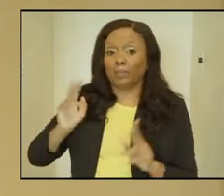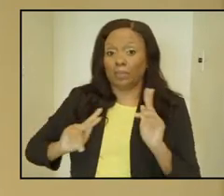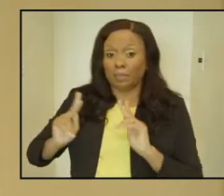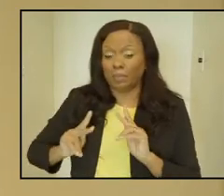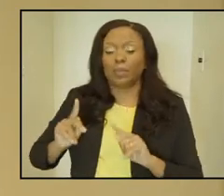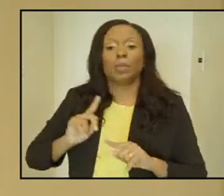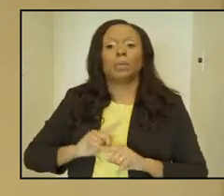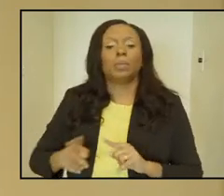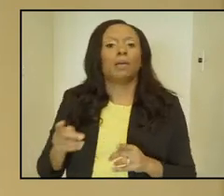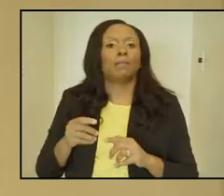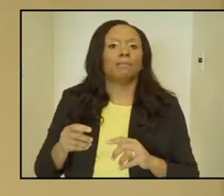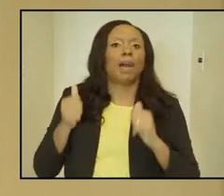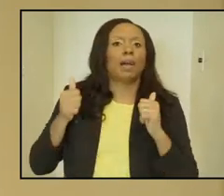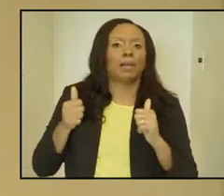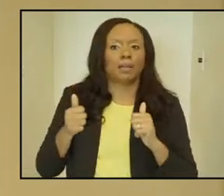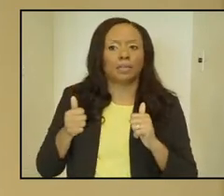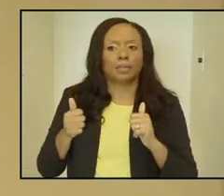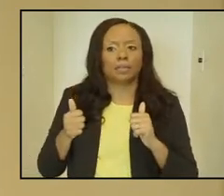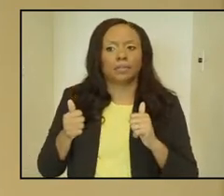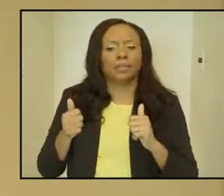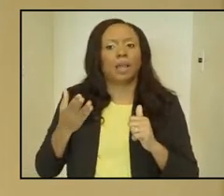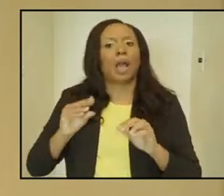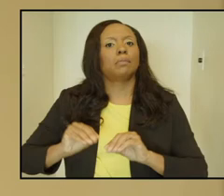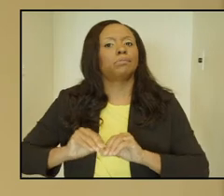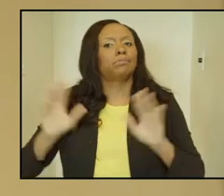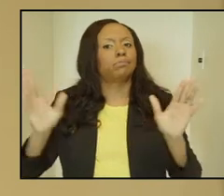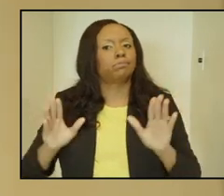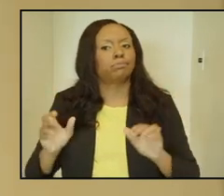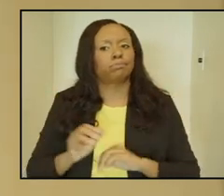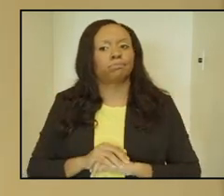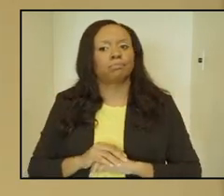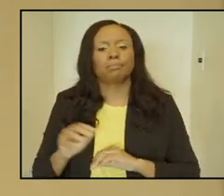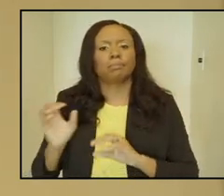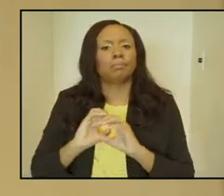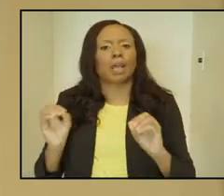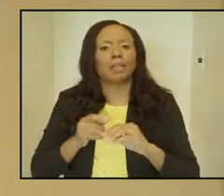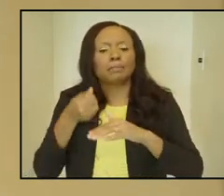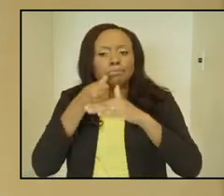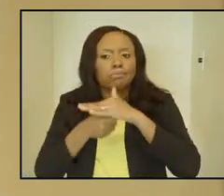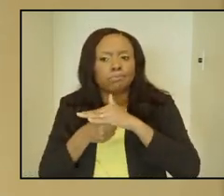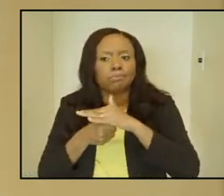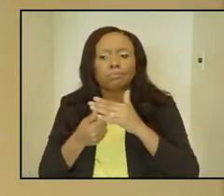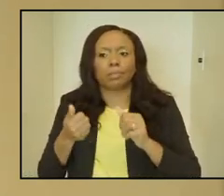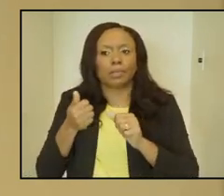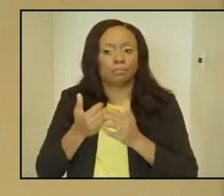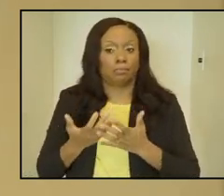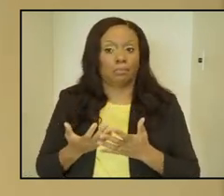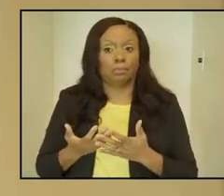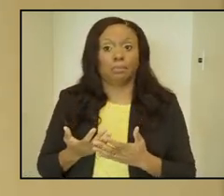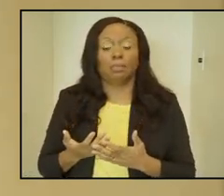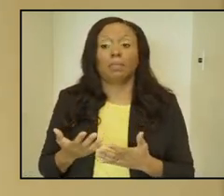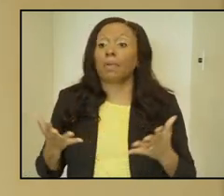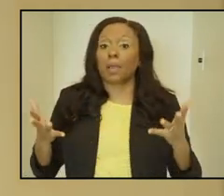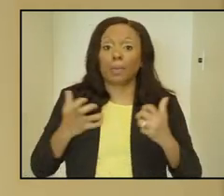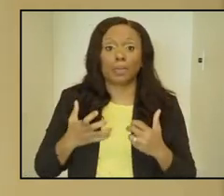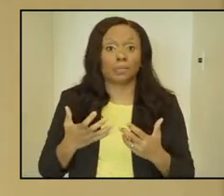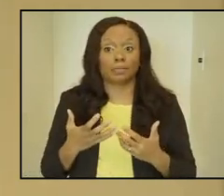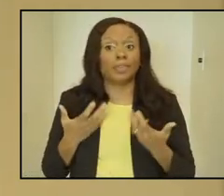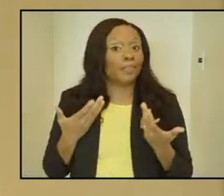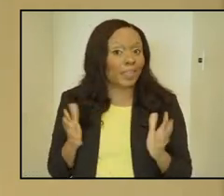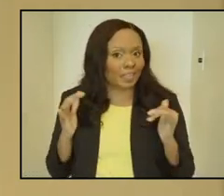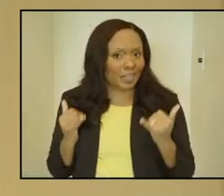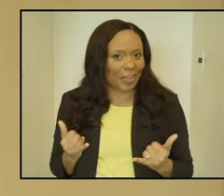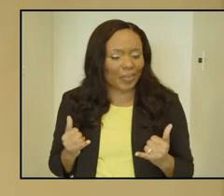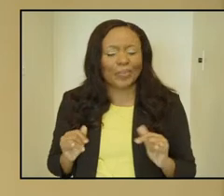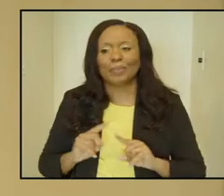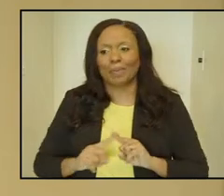transparent for all those utilizing the services of the ministry at all times. So I want to close by thanking all those who made today